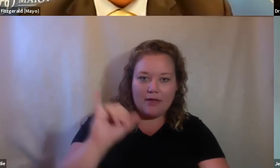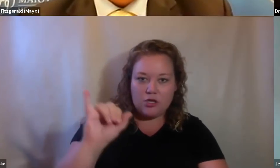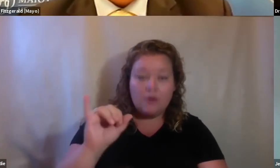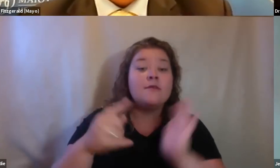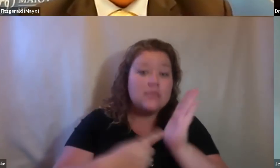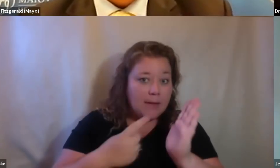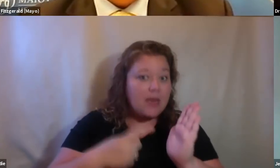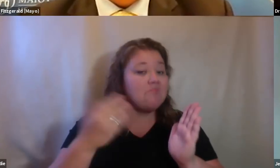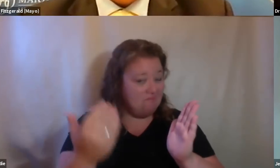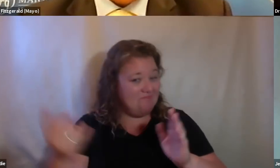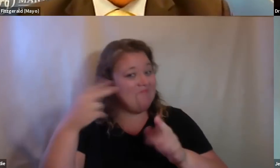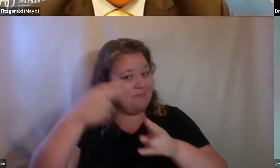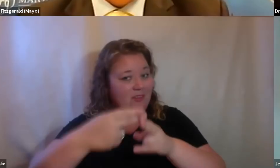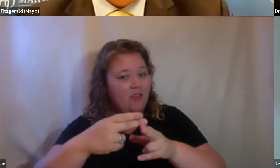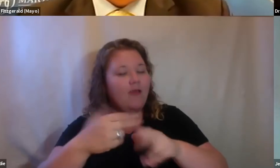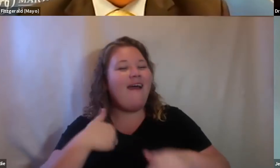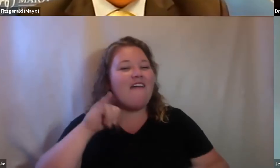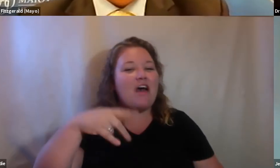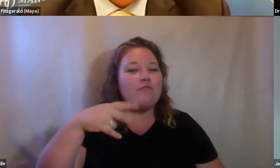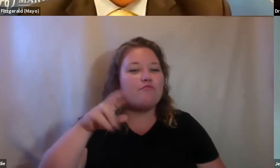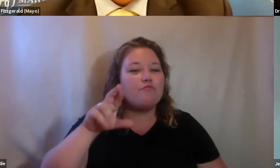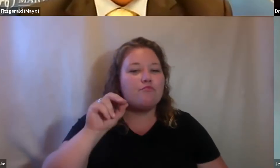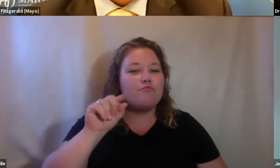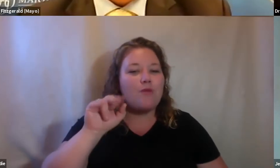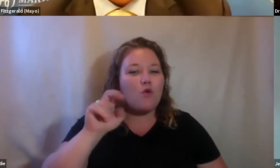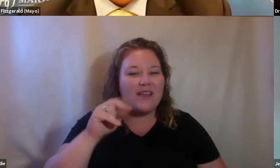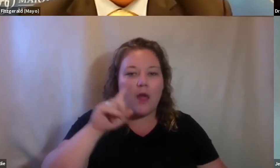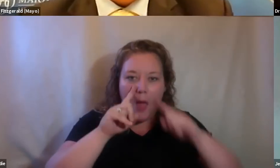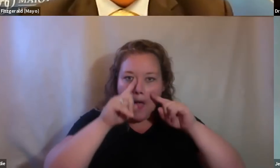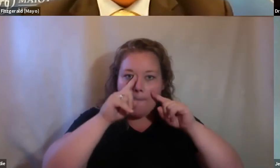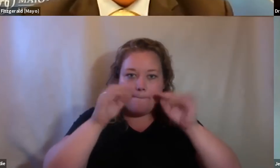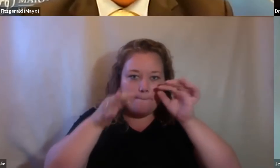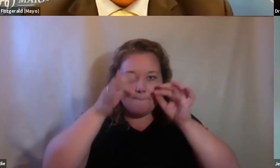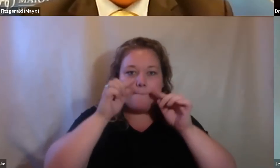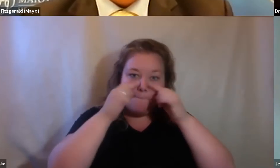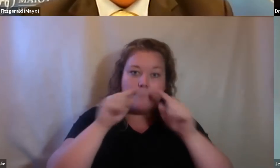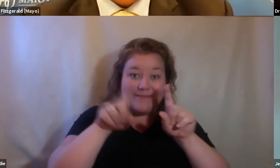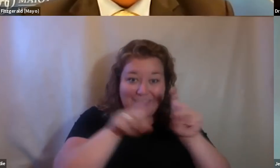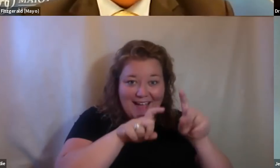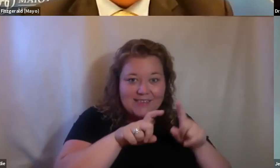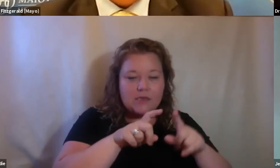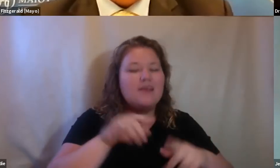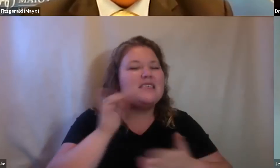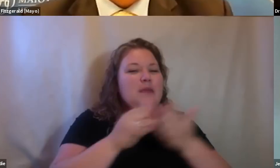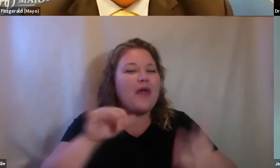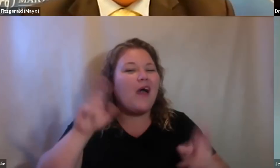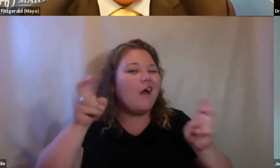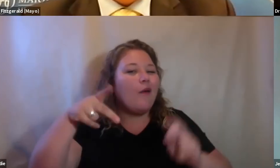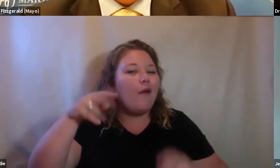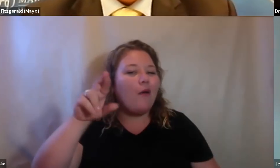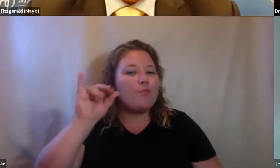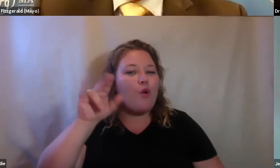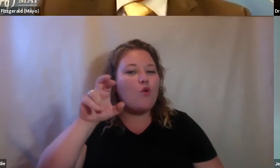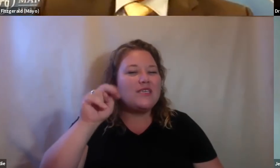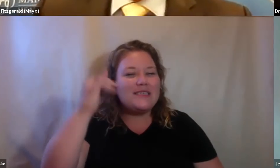those viruses is what we test for when we do nasal swabs, and those proteins can stay in the nasal cavity for a long period of time.